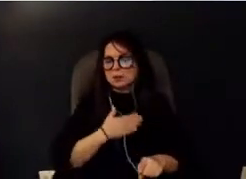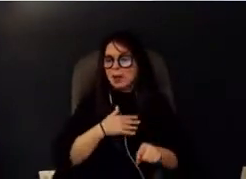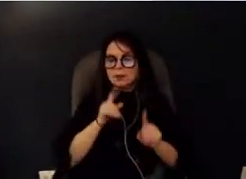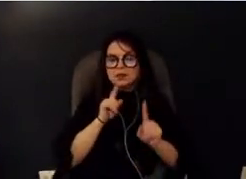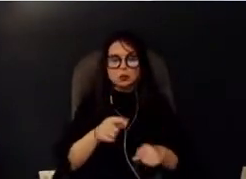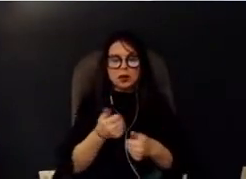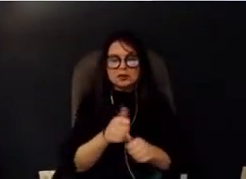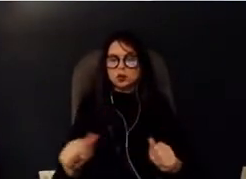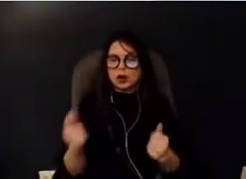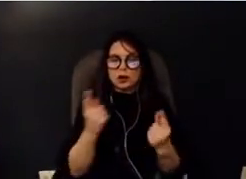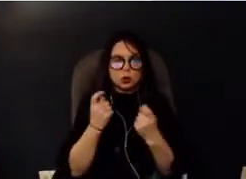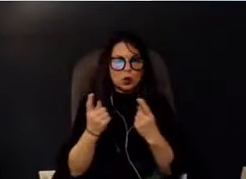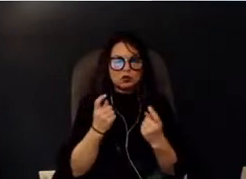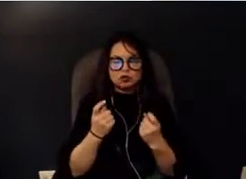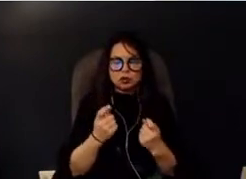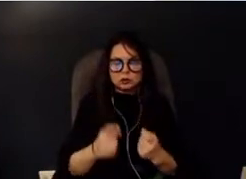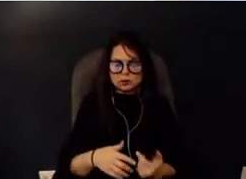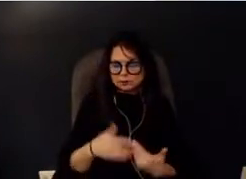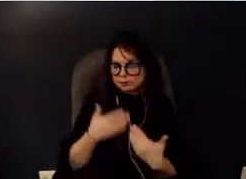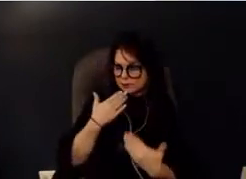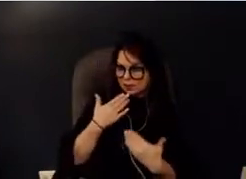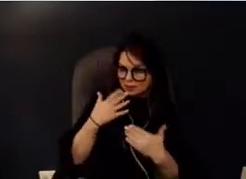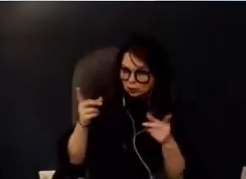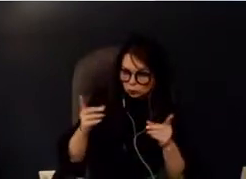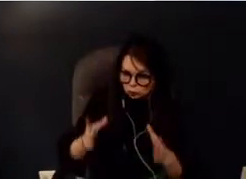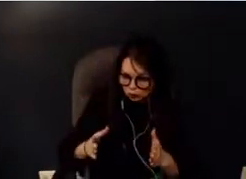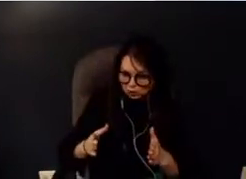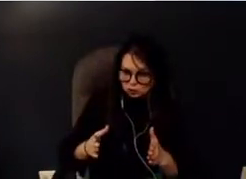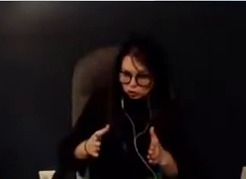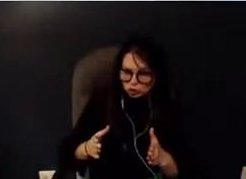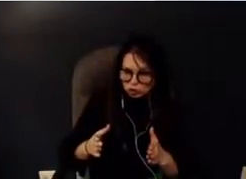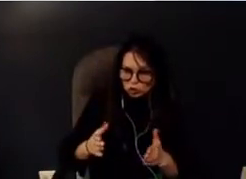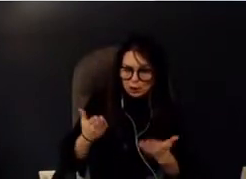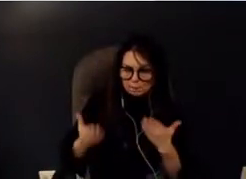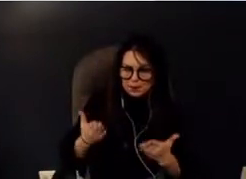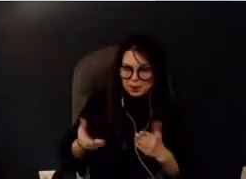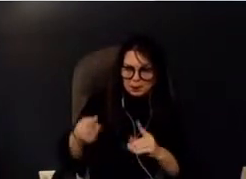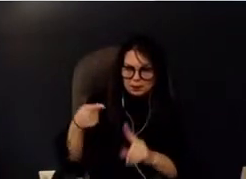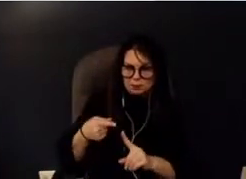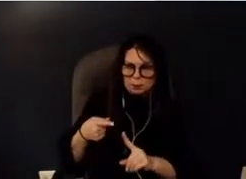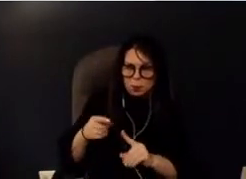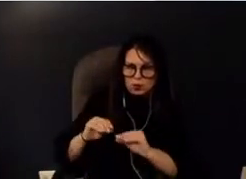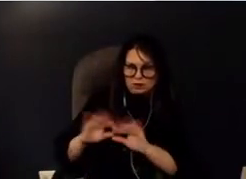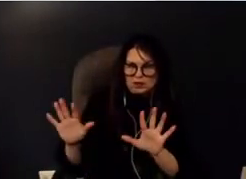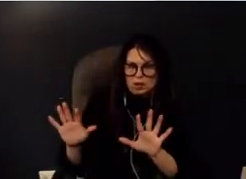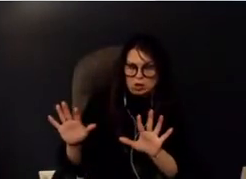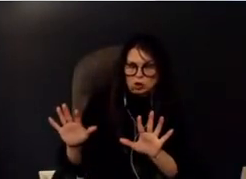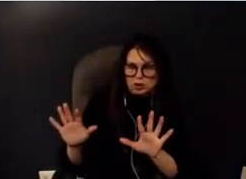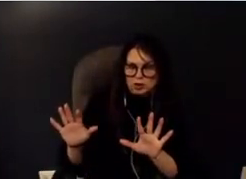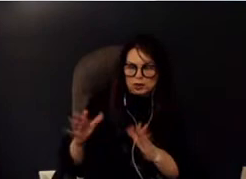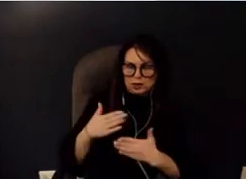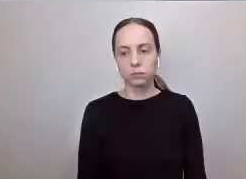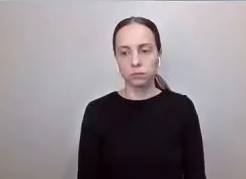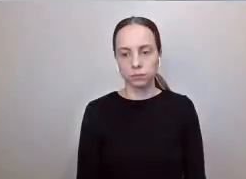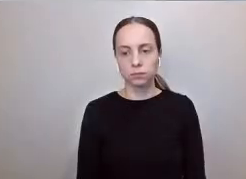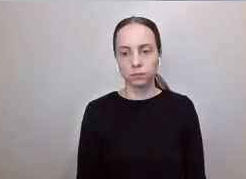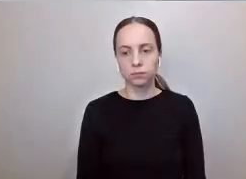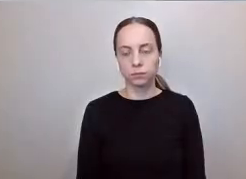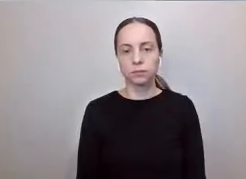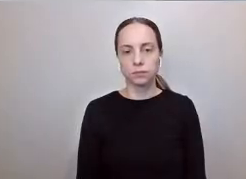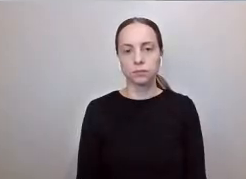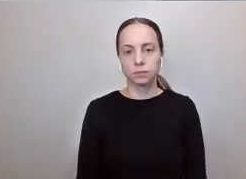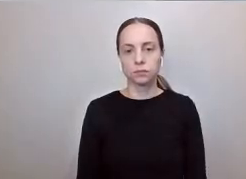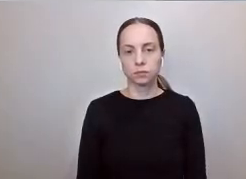Thank you, Director. I think maybe a point of clarity on it. I appreciate it's you talking through the